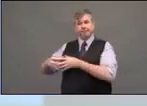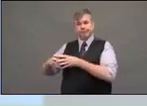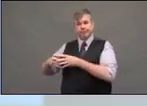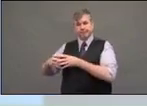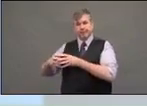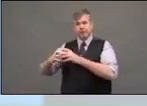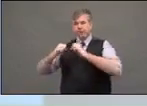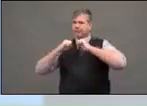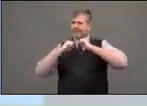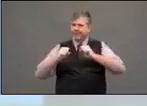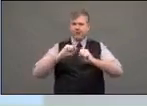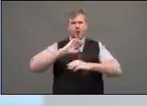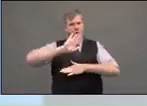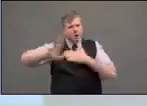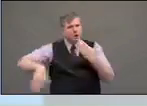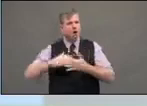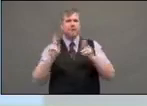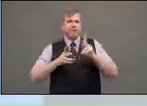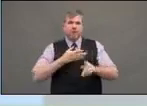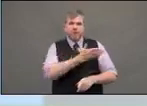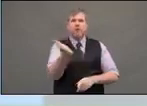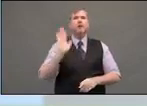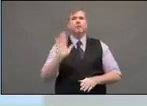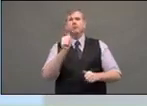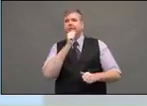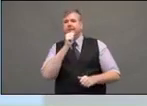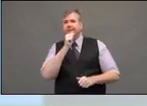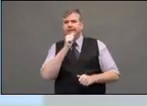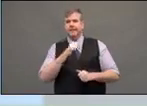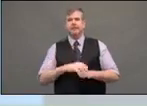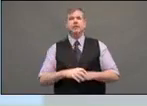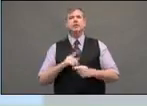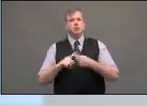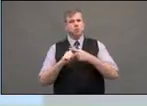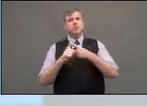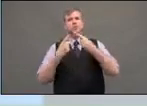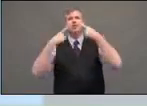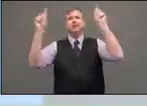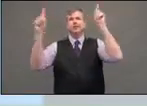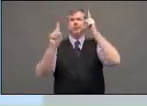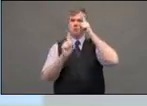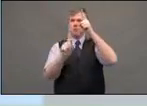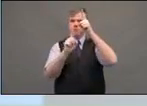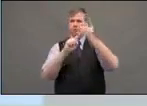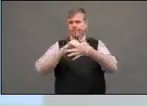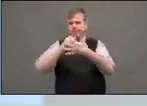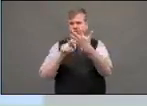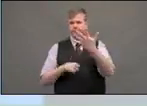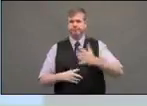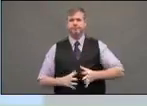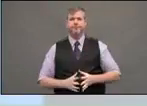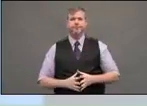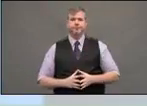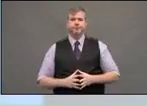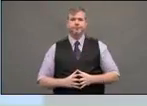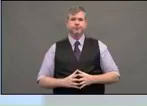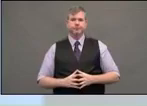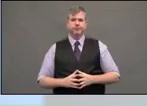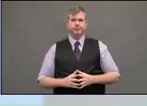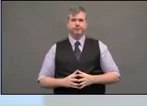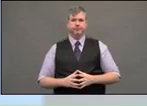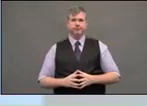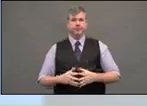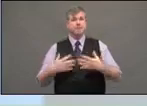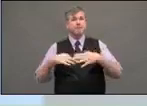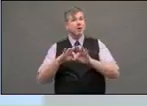privacy so that we can achieve these goals. So your part in taking the call, staying home if you are asked to stay